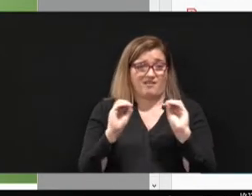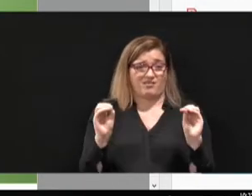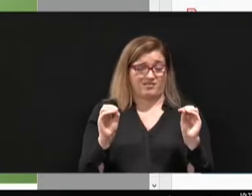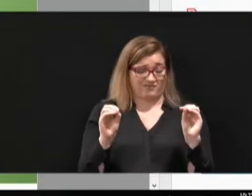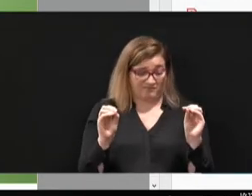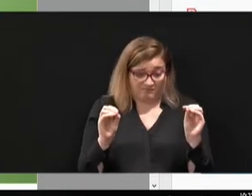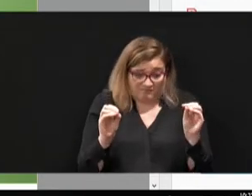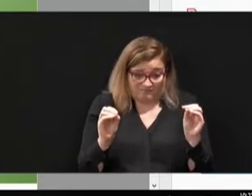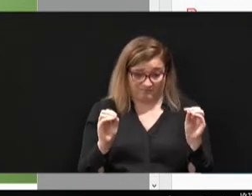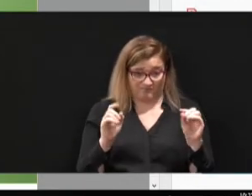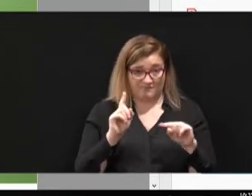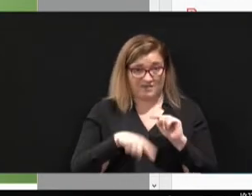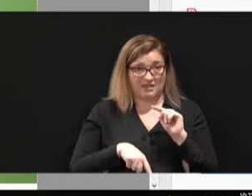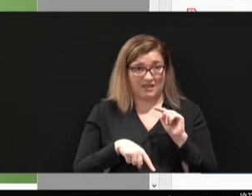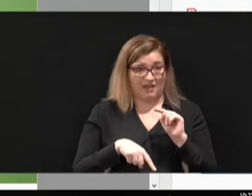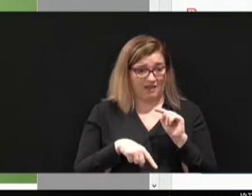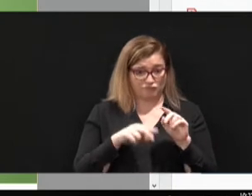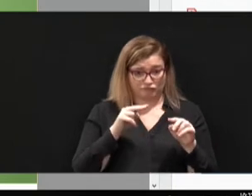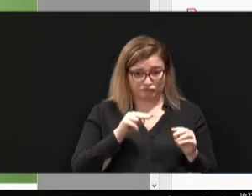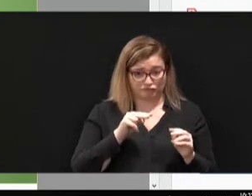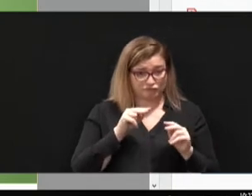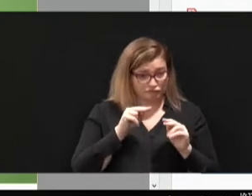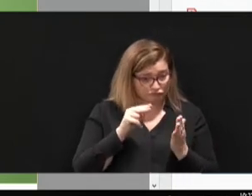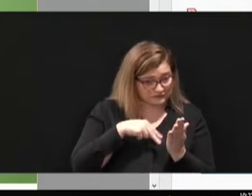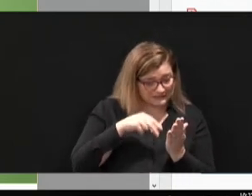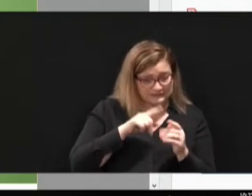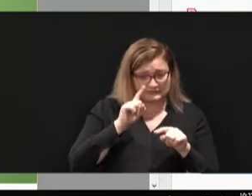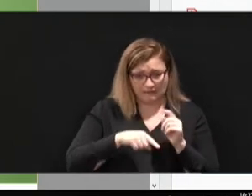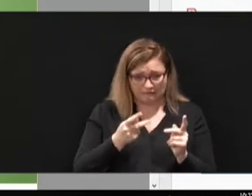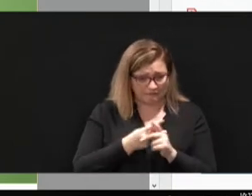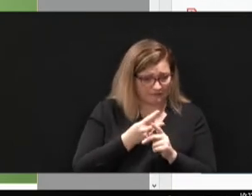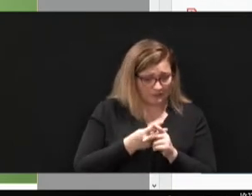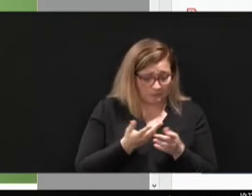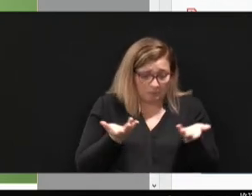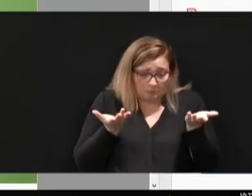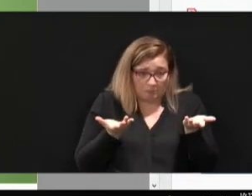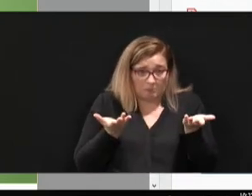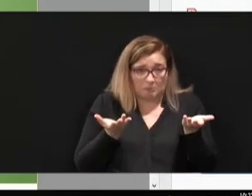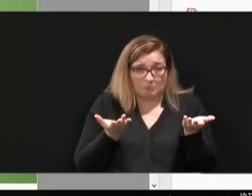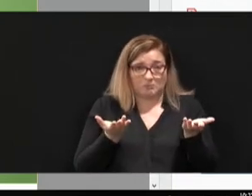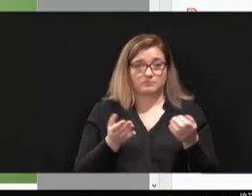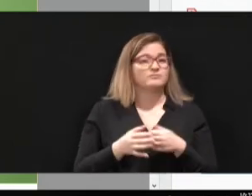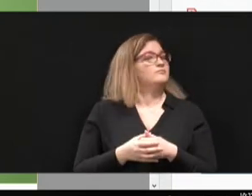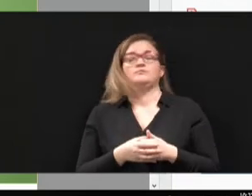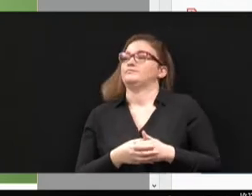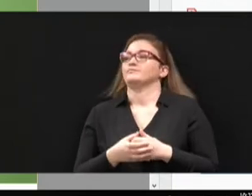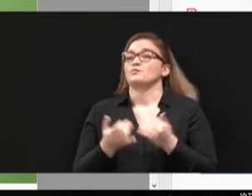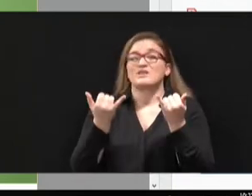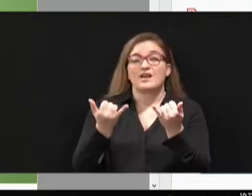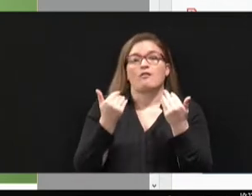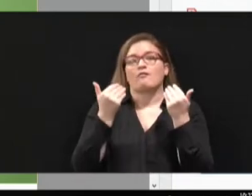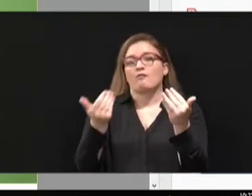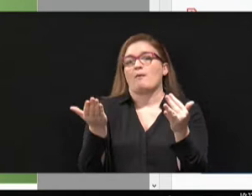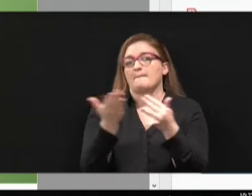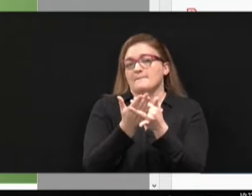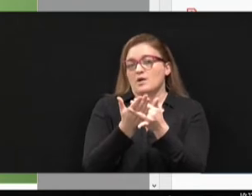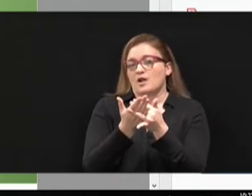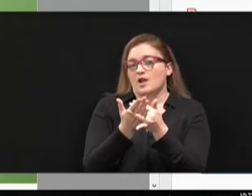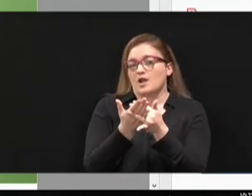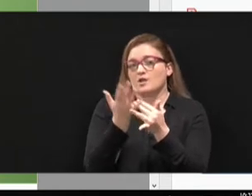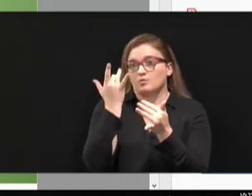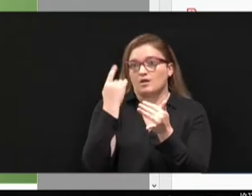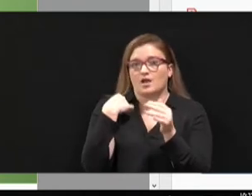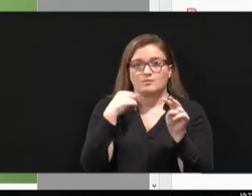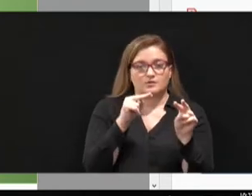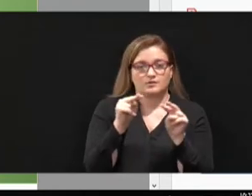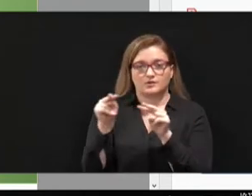Okay, we're going to come back and talk about Orton-Gillingham. I'm sorry, but we're taking our break a little early because I'm looking at the